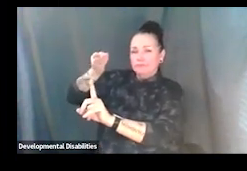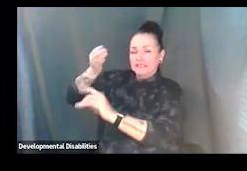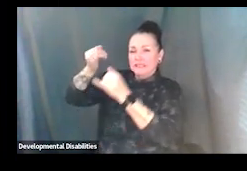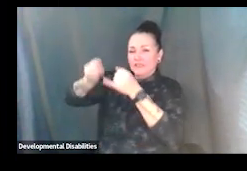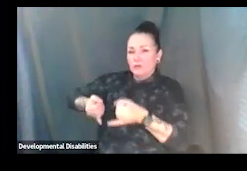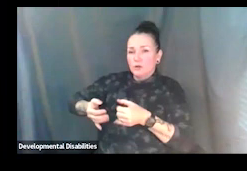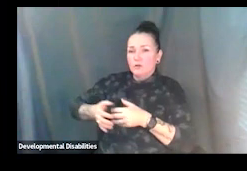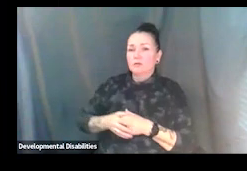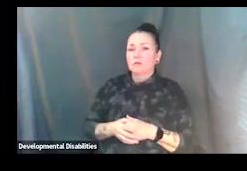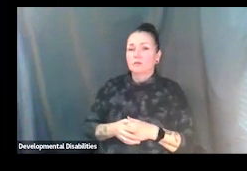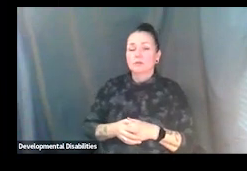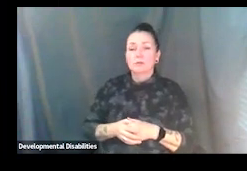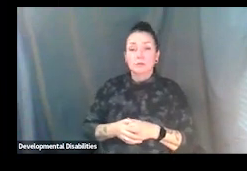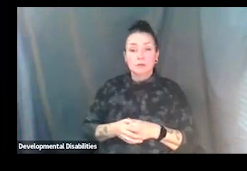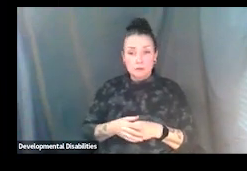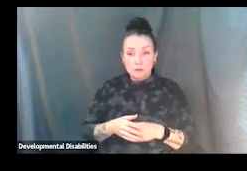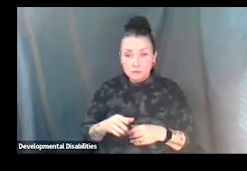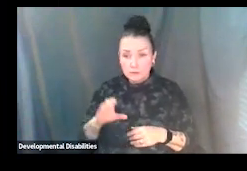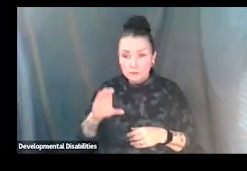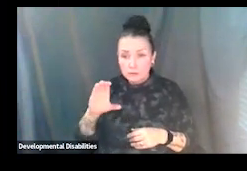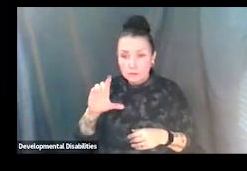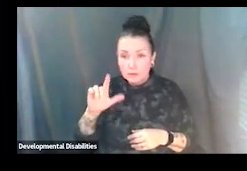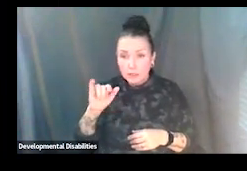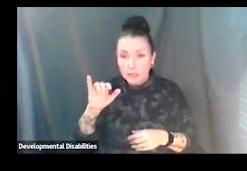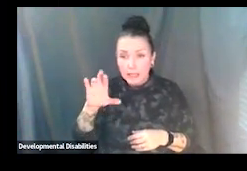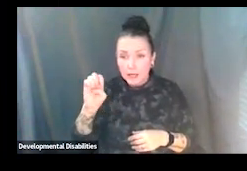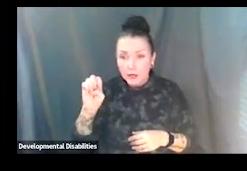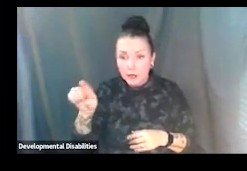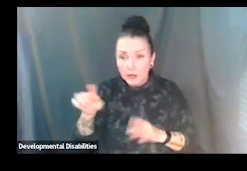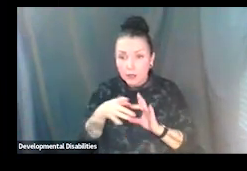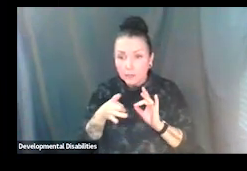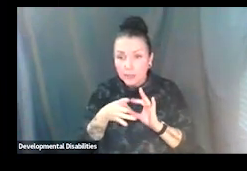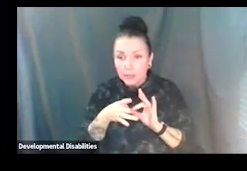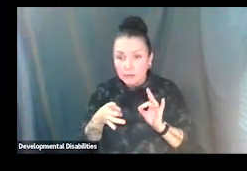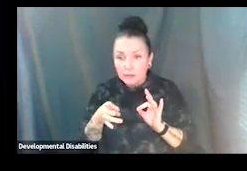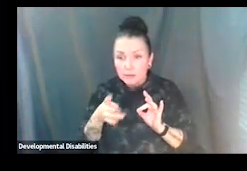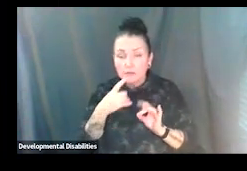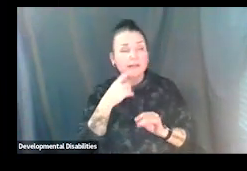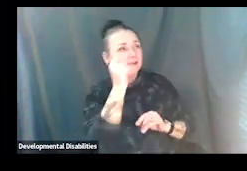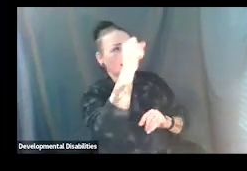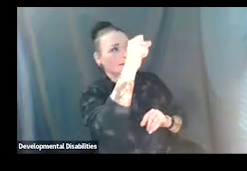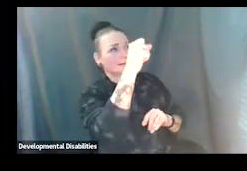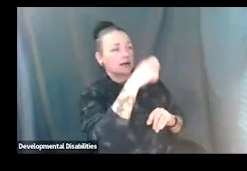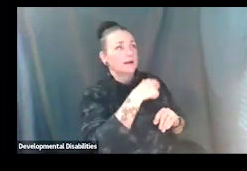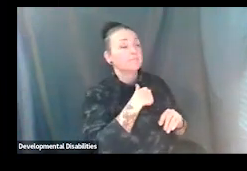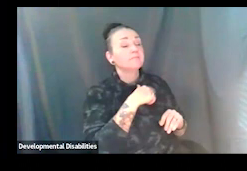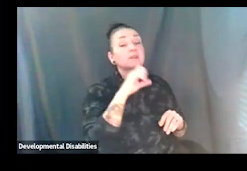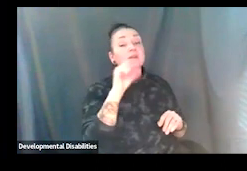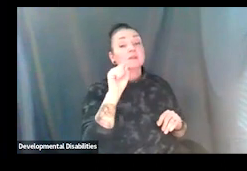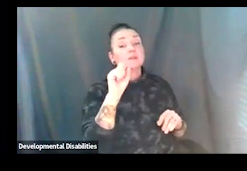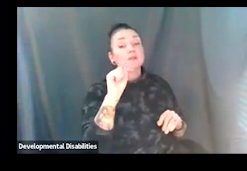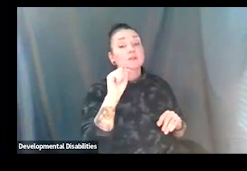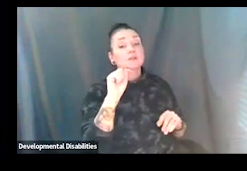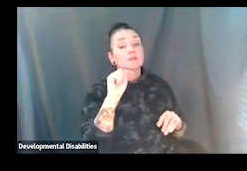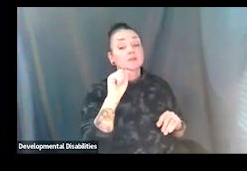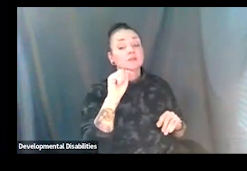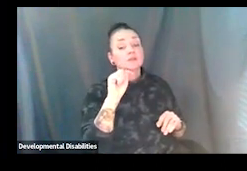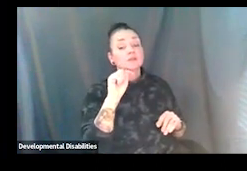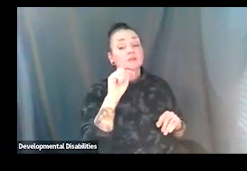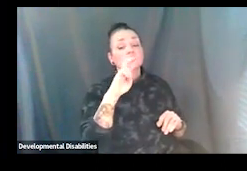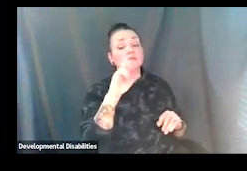Claire, did you want to say something? Yeah, so when Strattera first came out, there was reports of